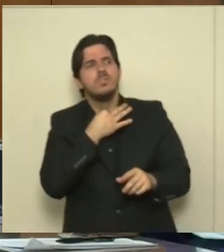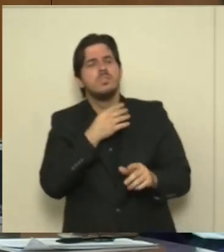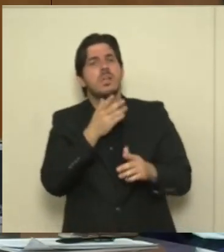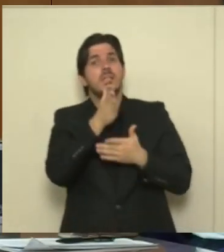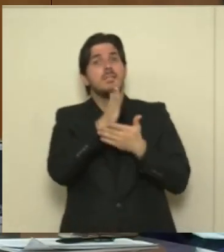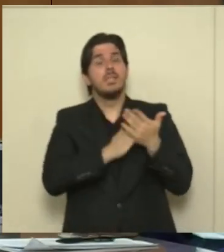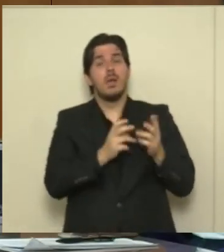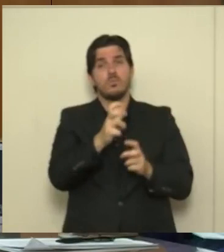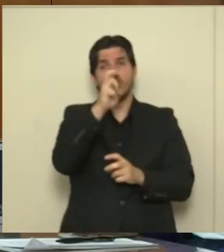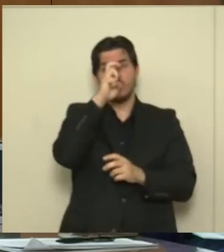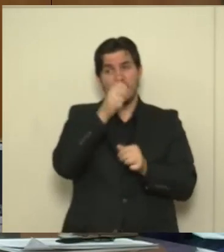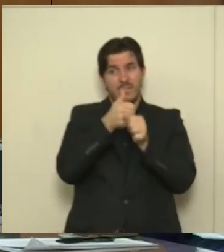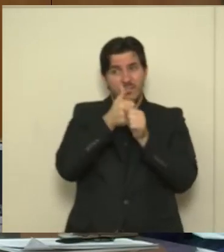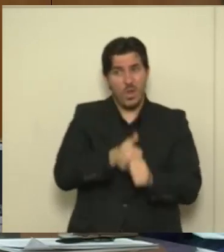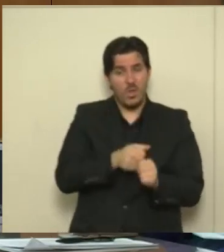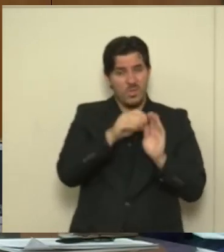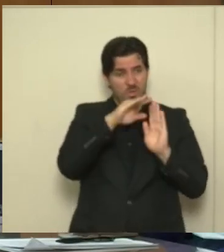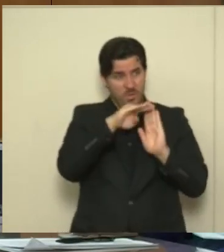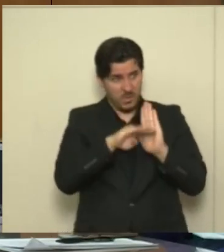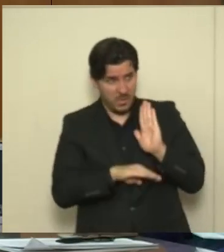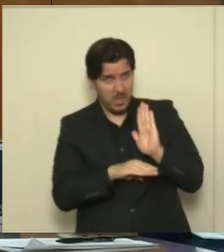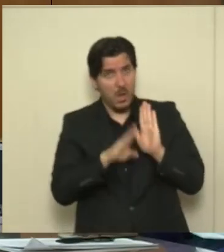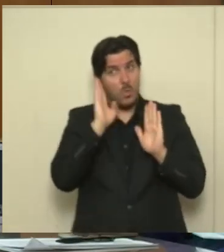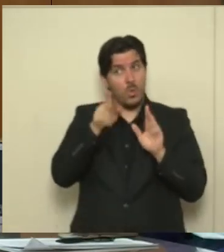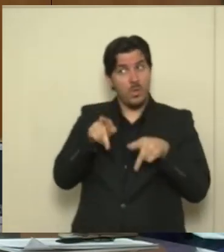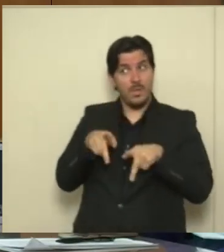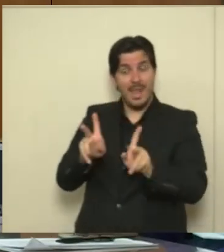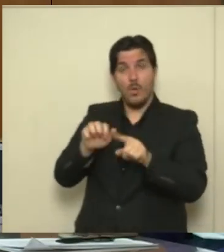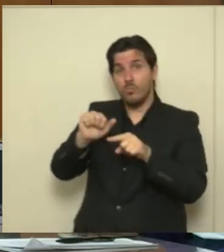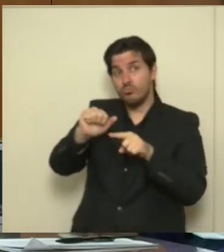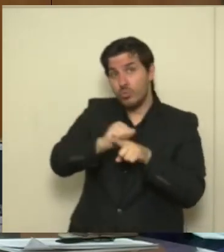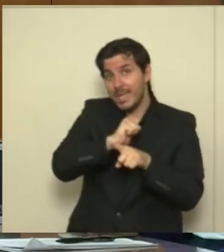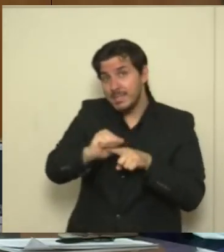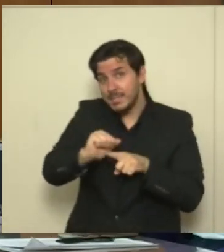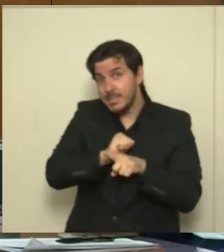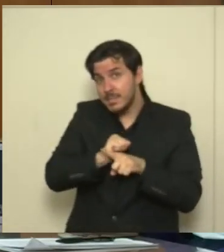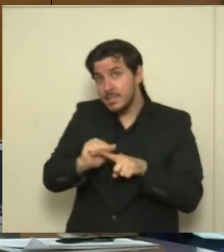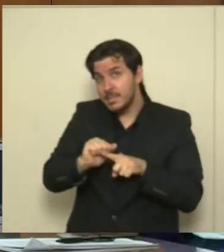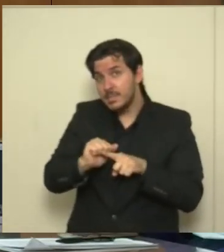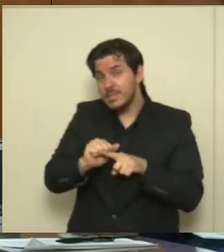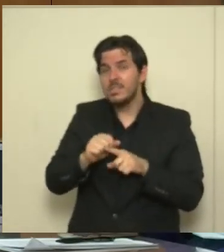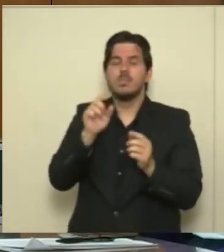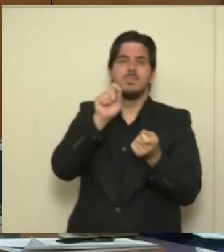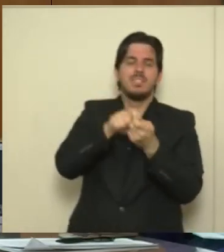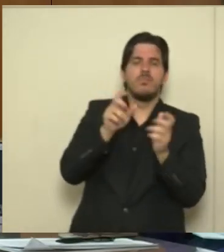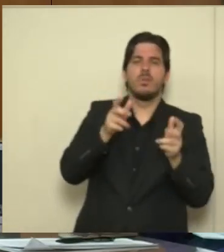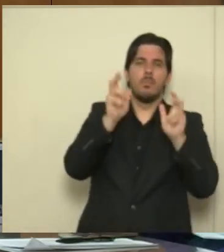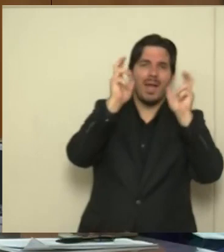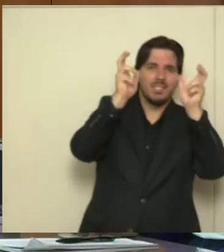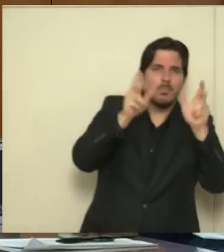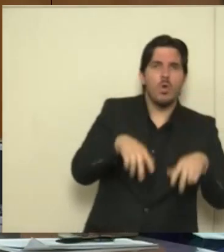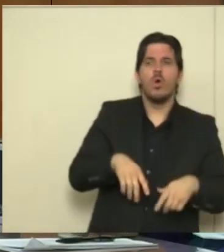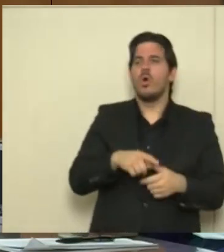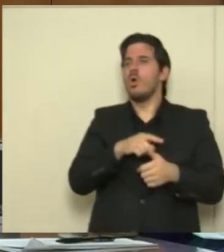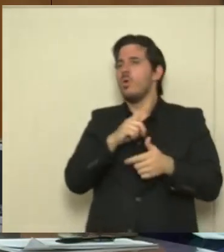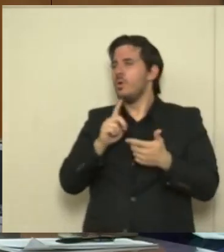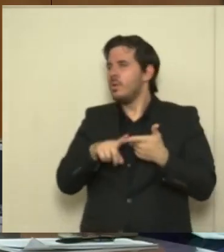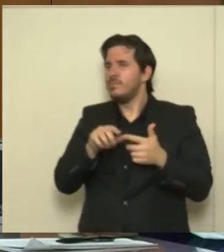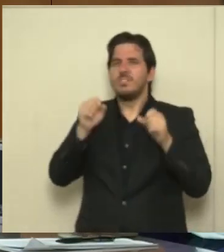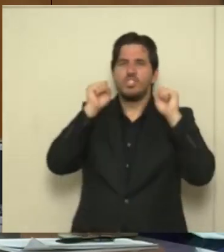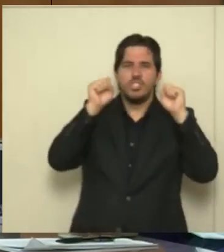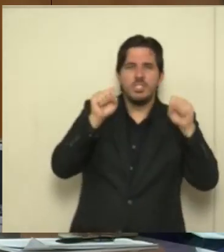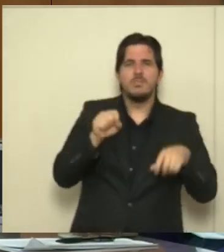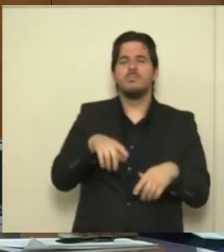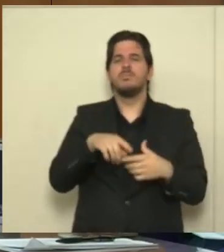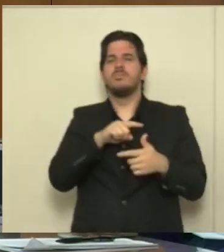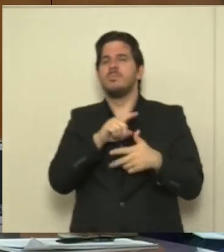for conditioning practicing for those teams, specifically like basketball. I understand that the Lobos